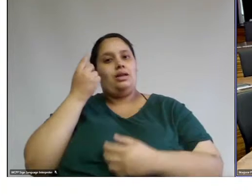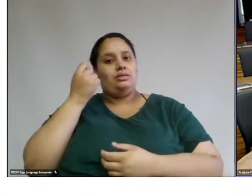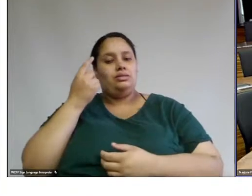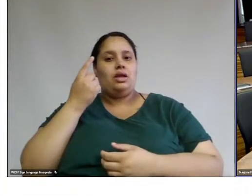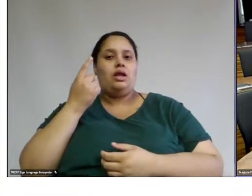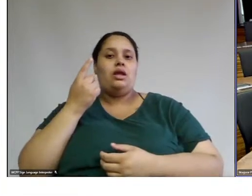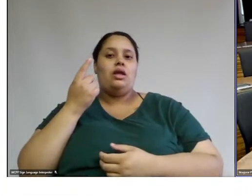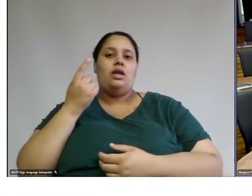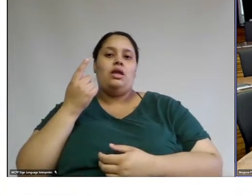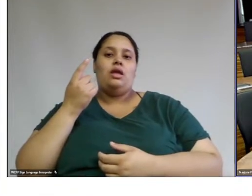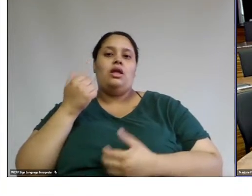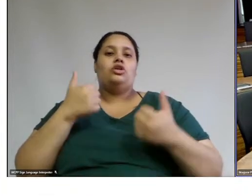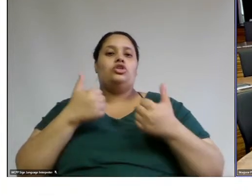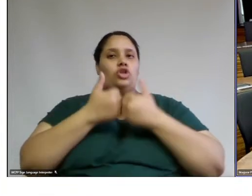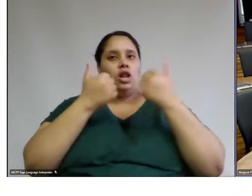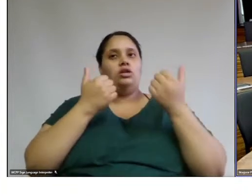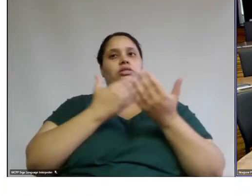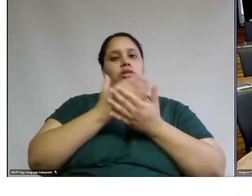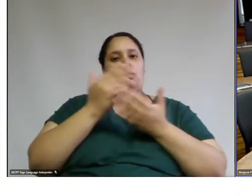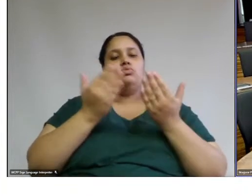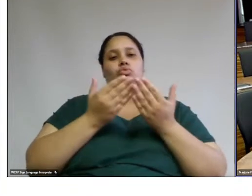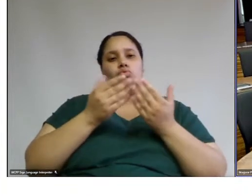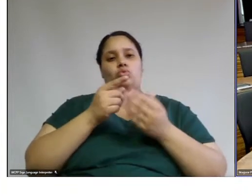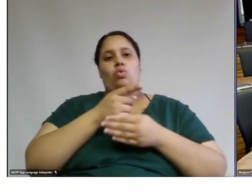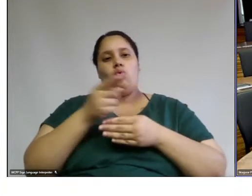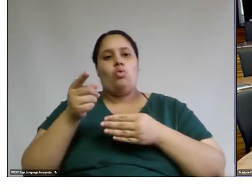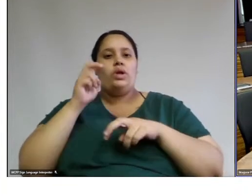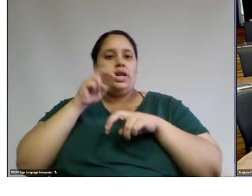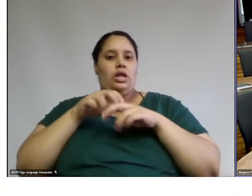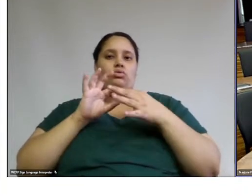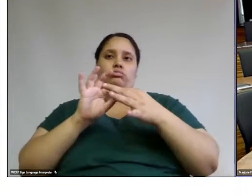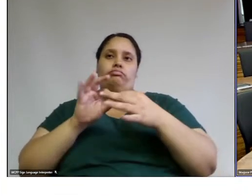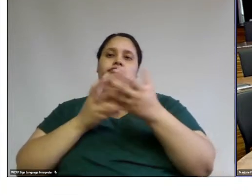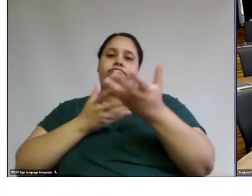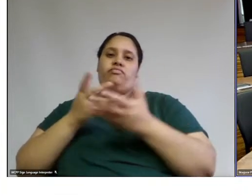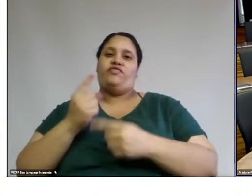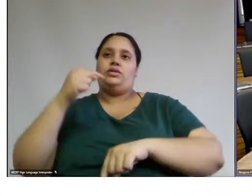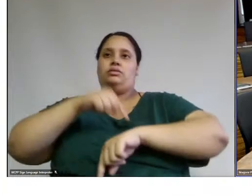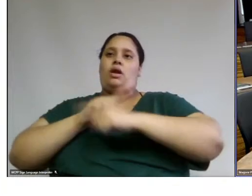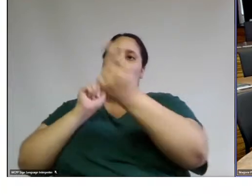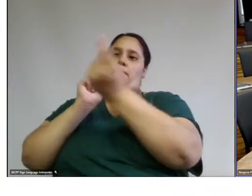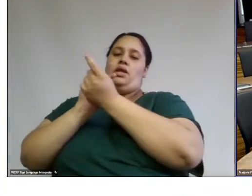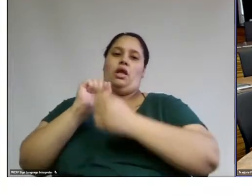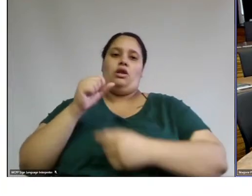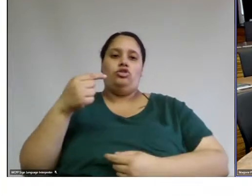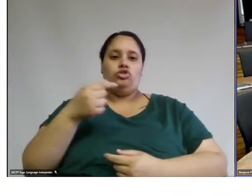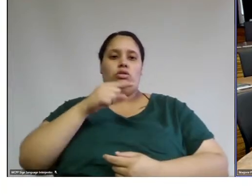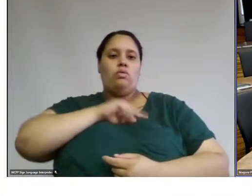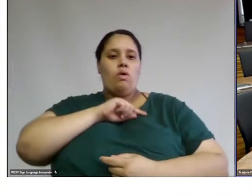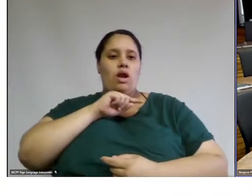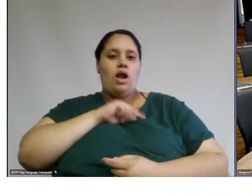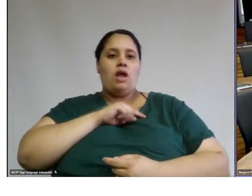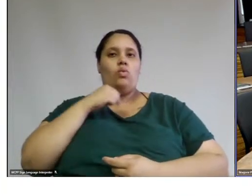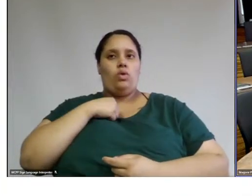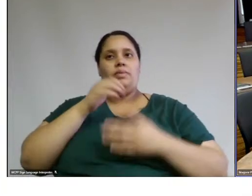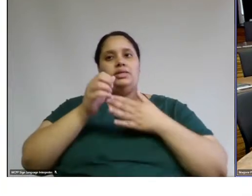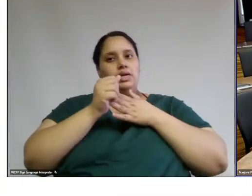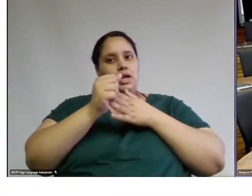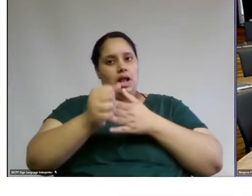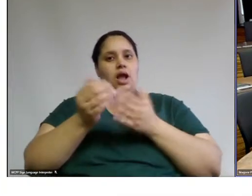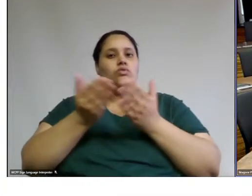it's a challenge for some of our schools when they have to interact with the Auditor General for the first time, because we have to guide those